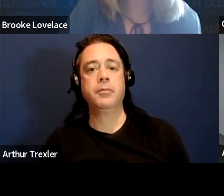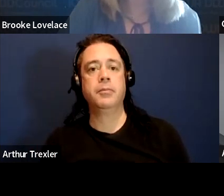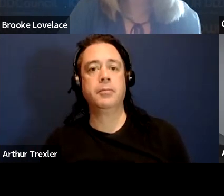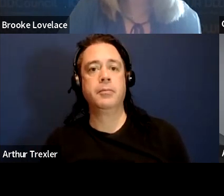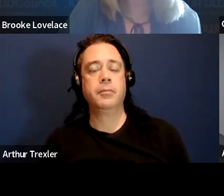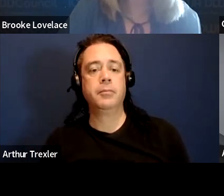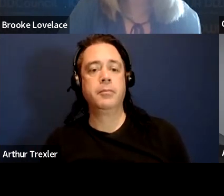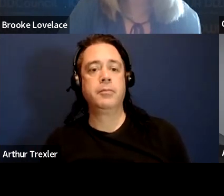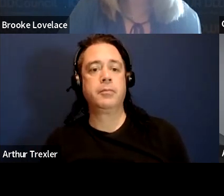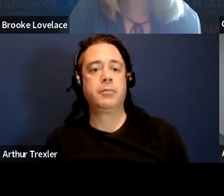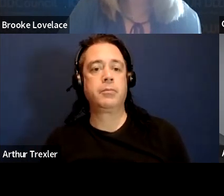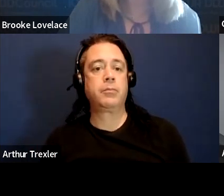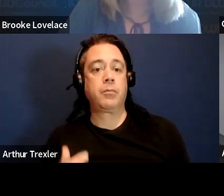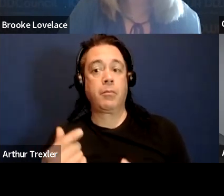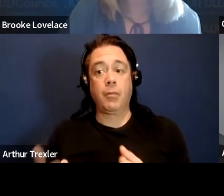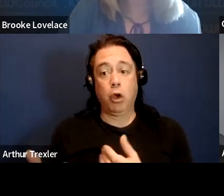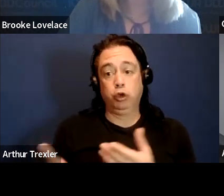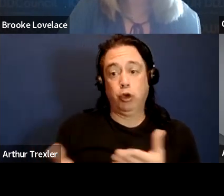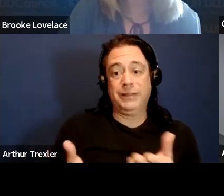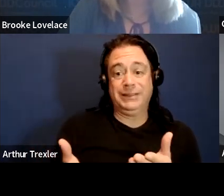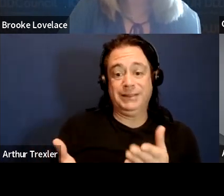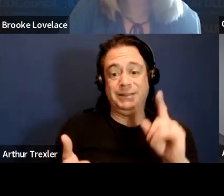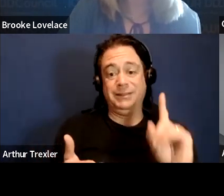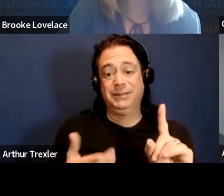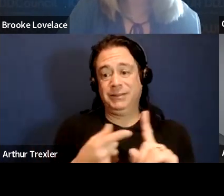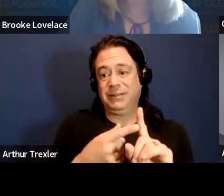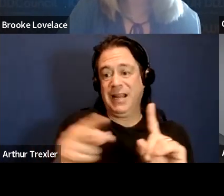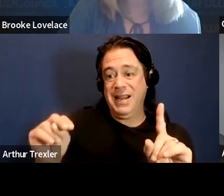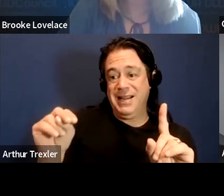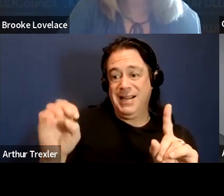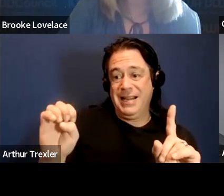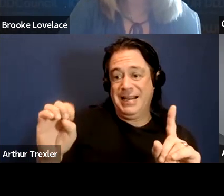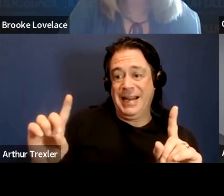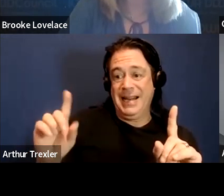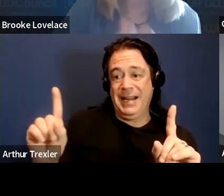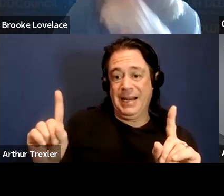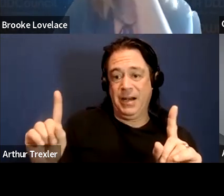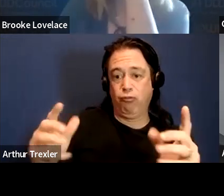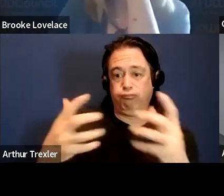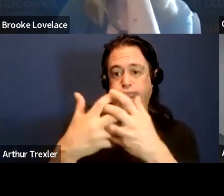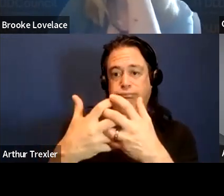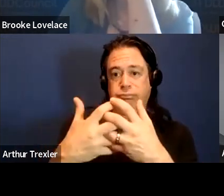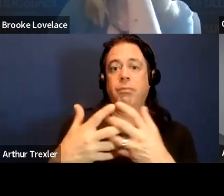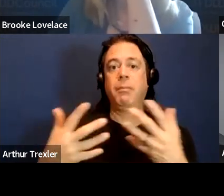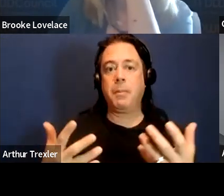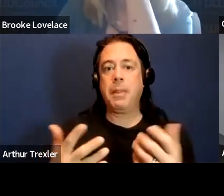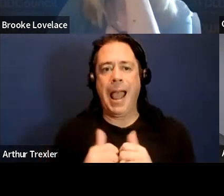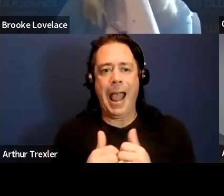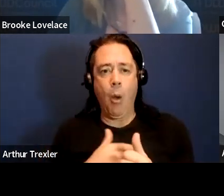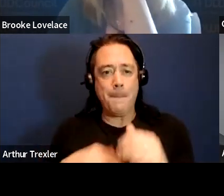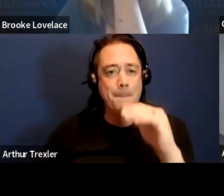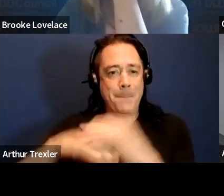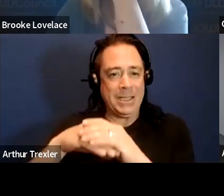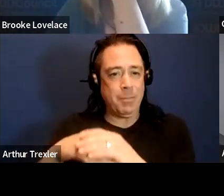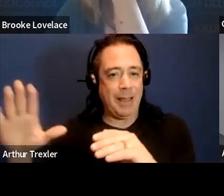how we can align services to need, and how we can maximize access to supports. The